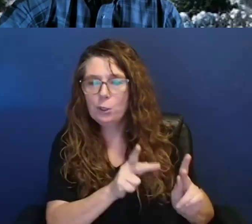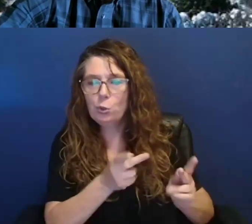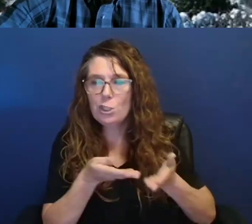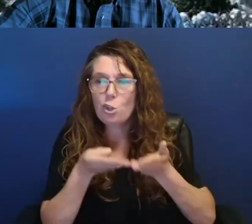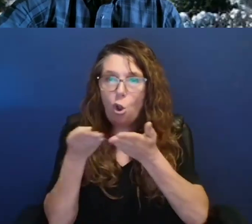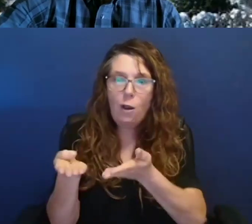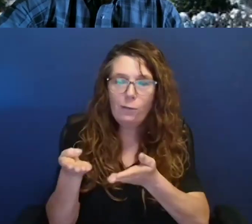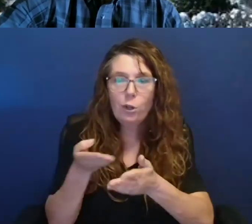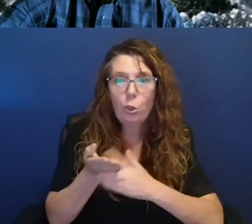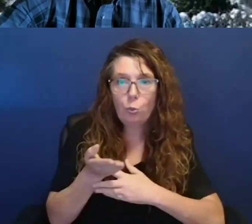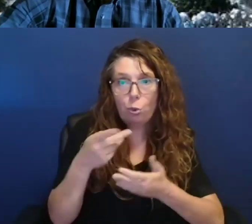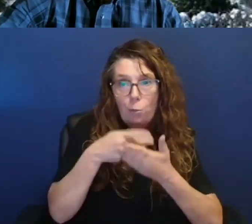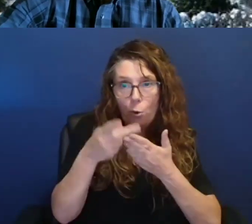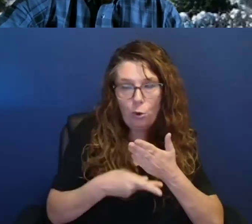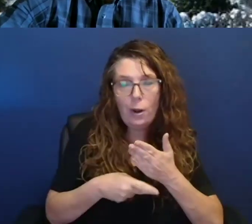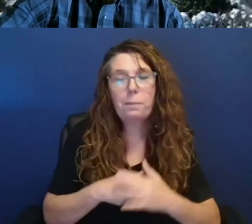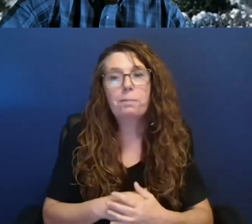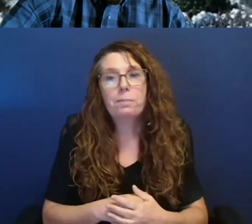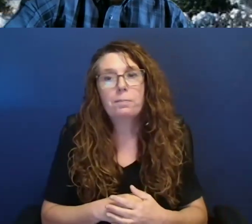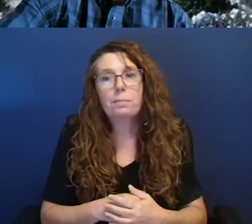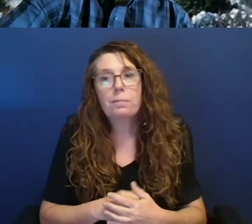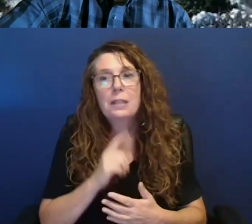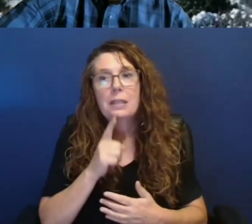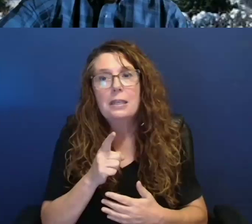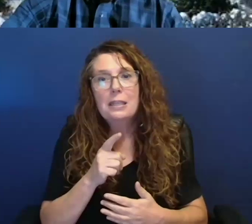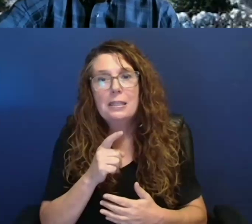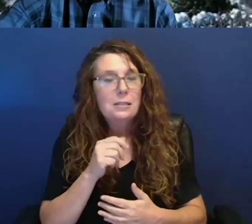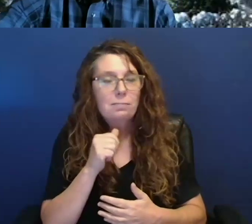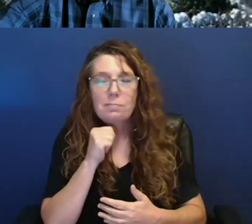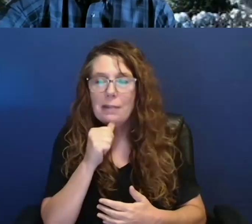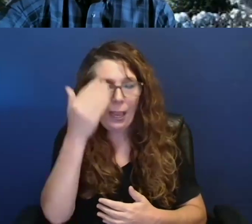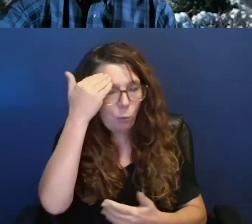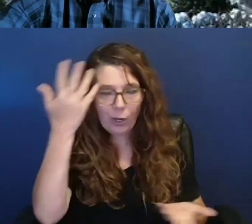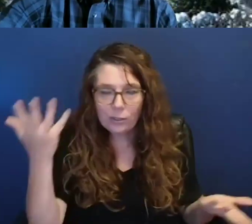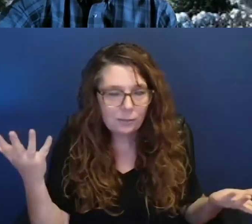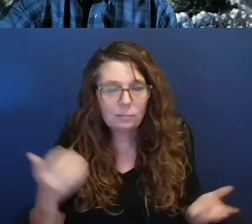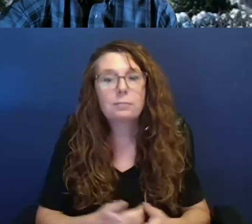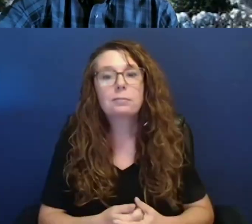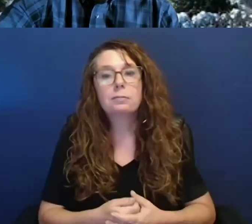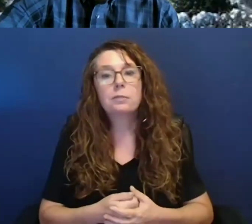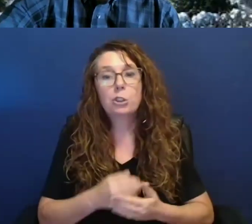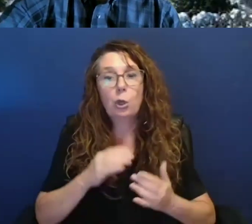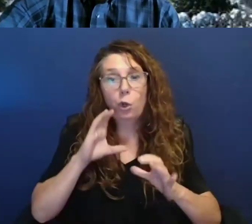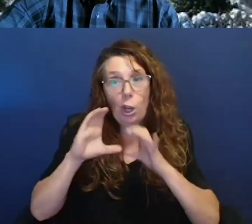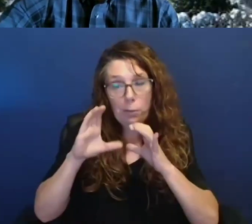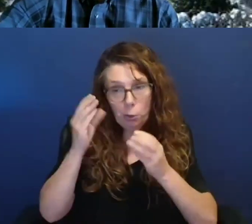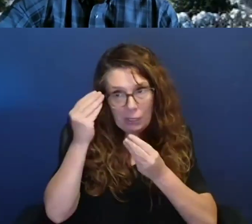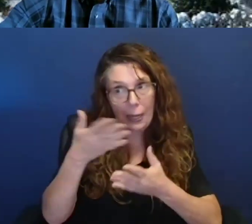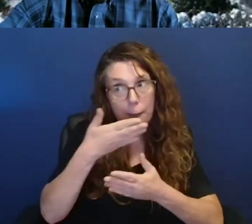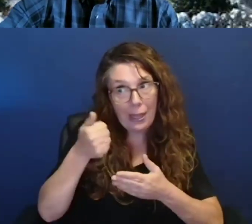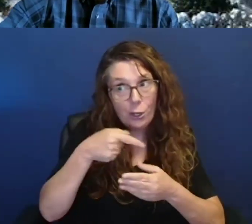offered to them through their program is lack of awareness. And so communicating better that